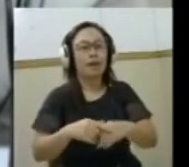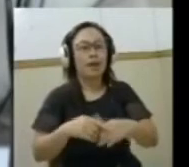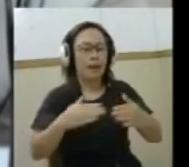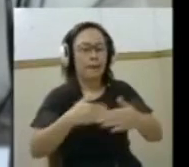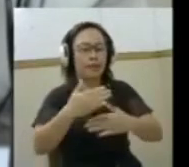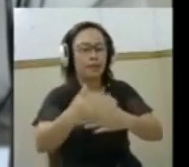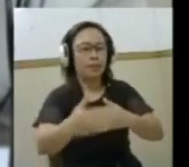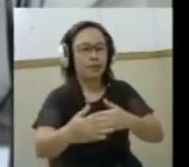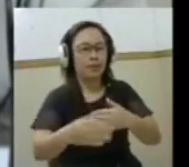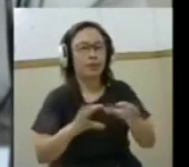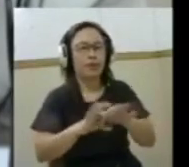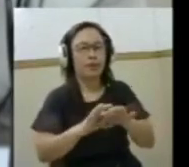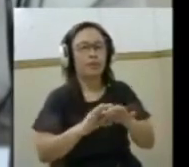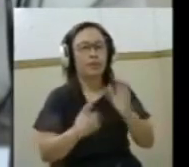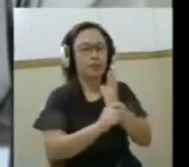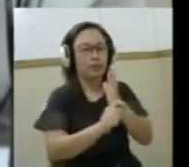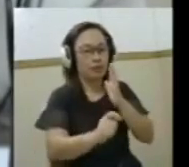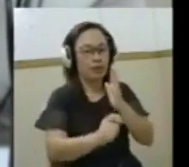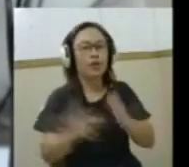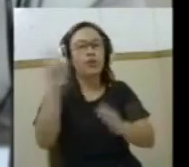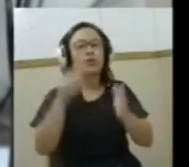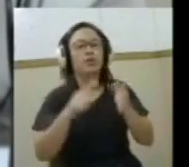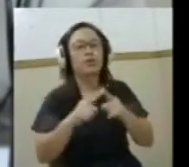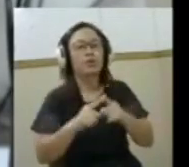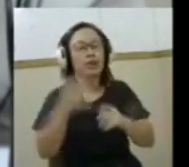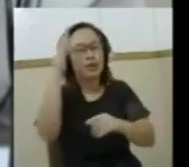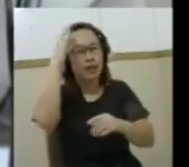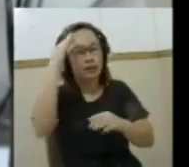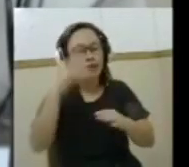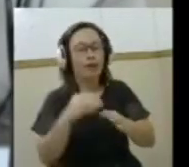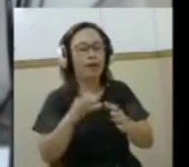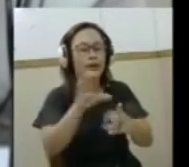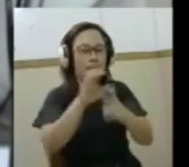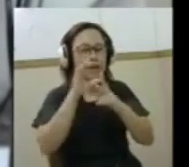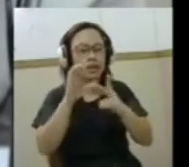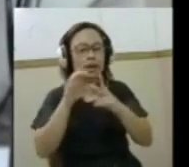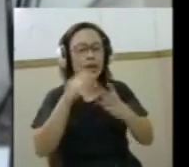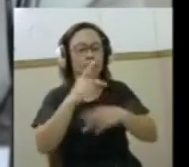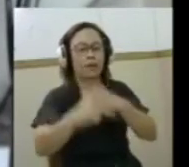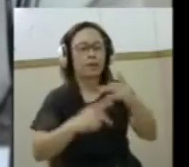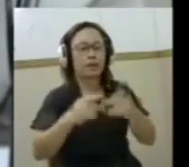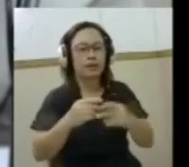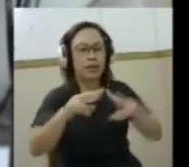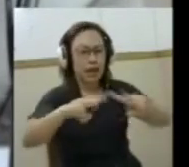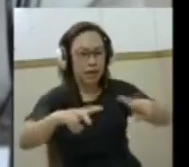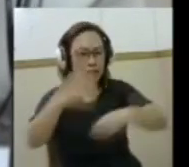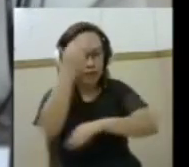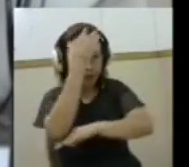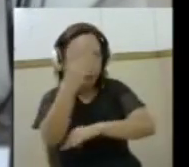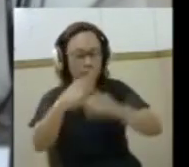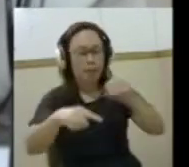or techniques used to identify, select, process, and analyze information about a